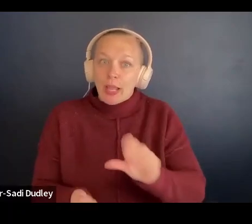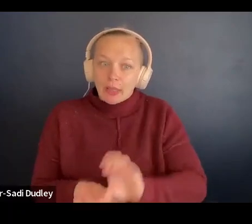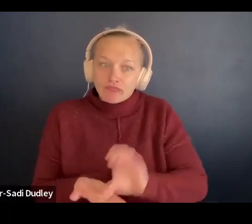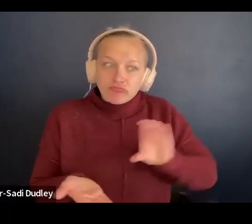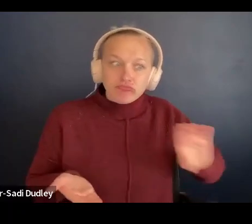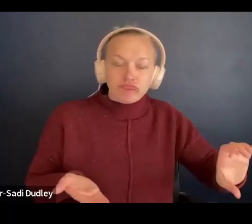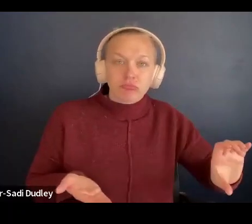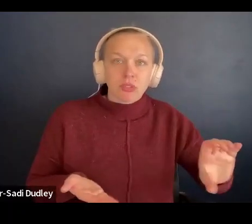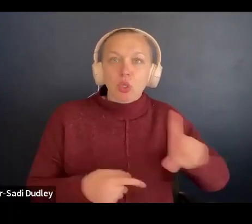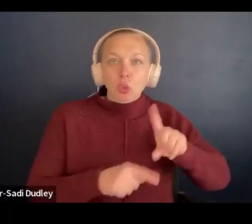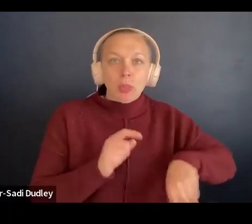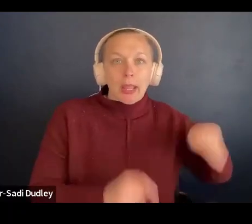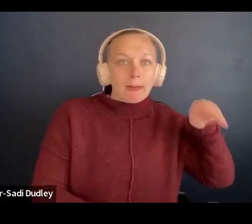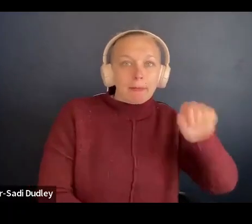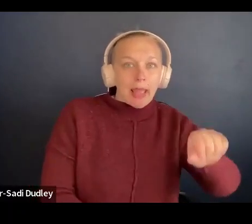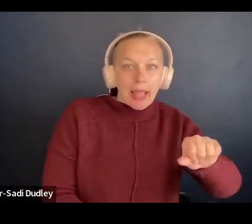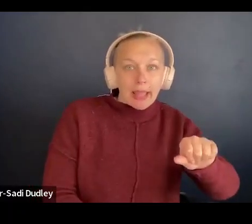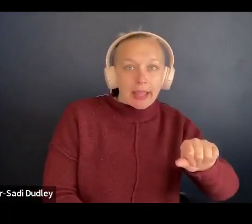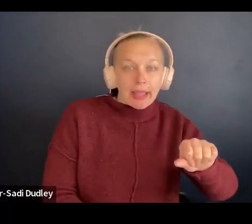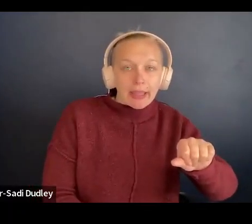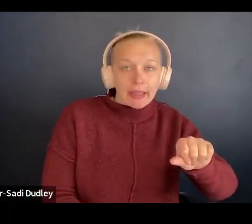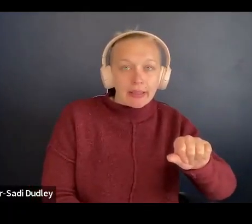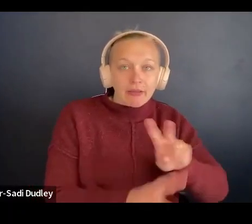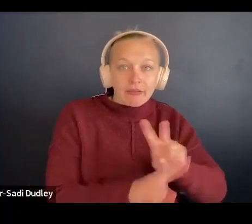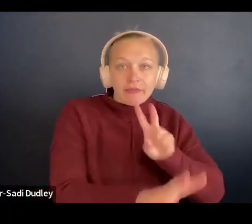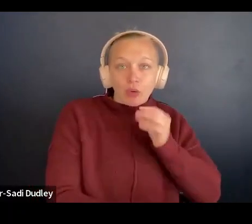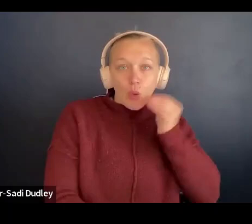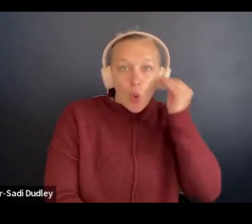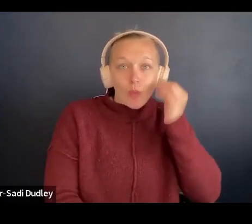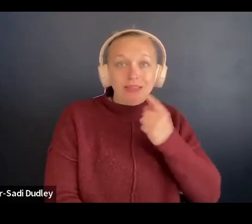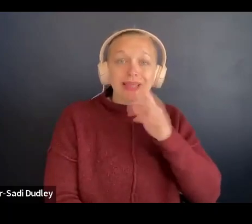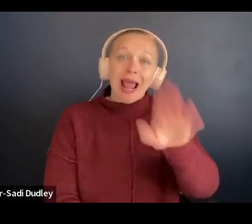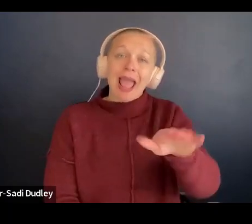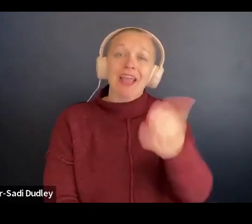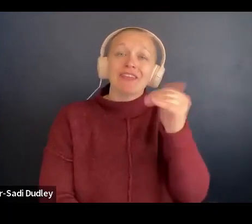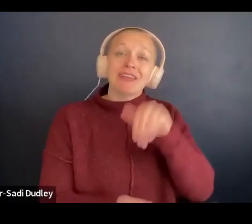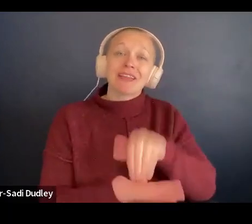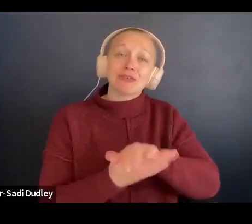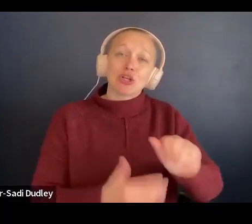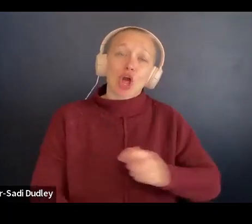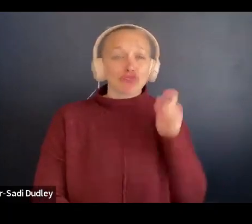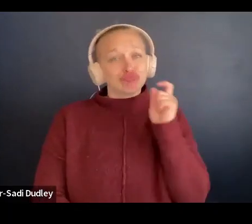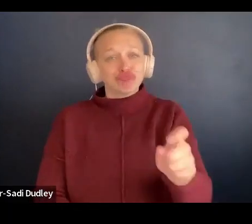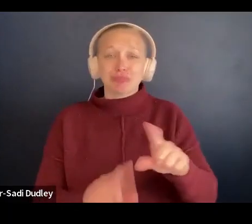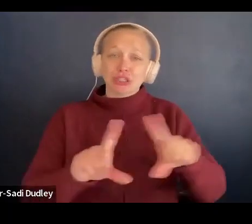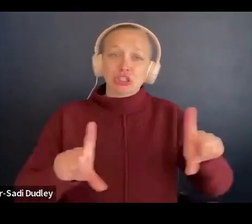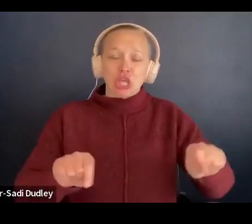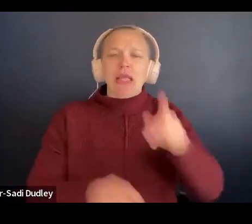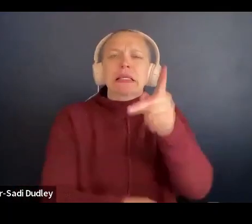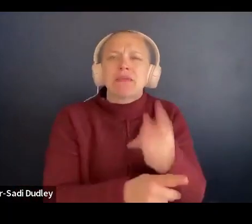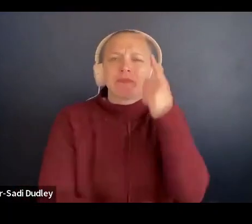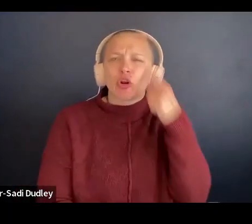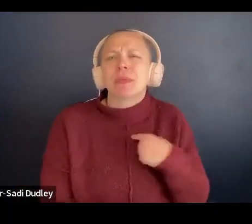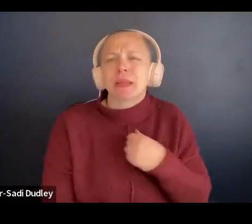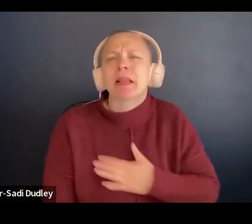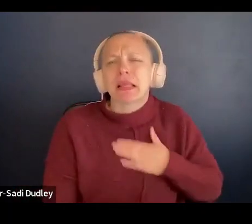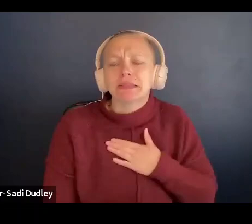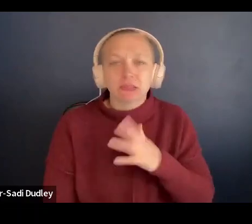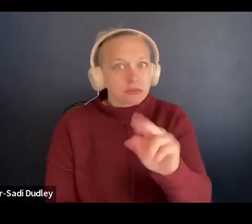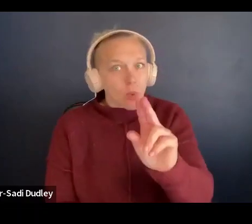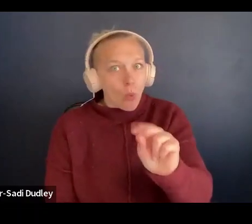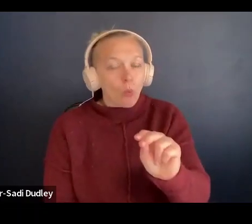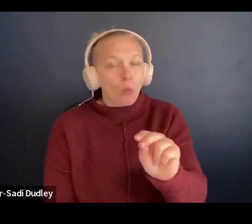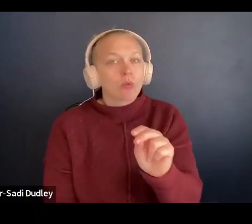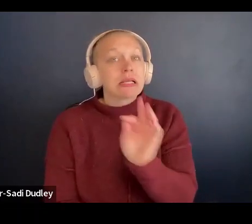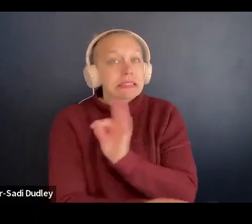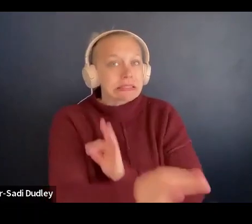pay the funeral home a $15,000 check and just expect them to keep it. Instead, we actually make sure that that money is safe,